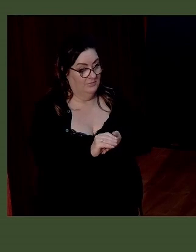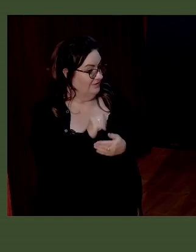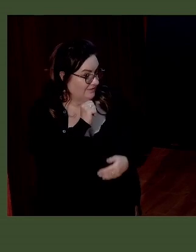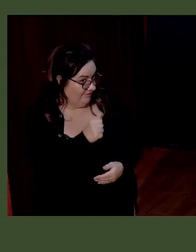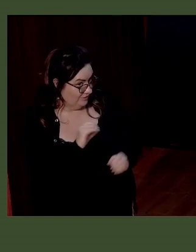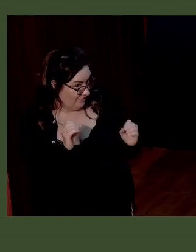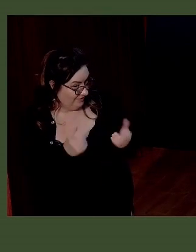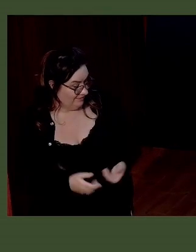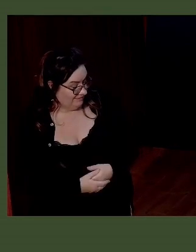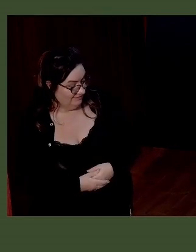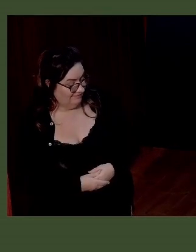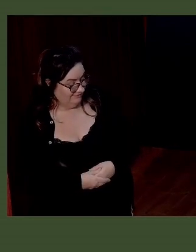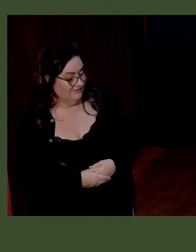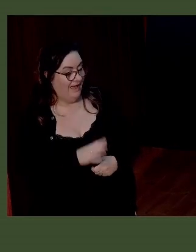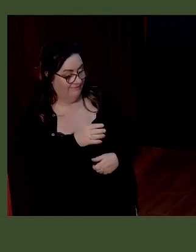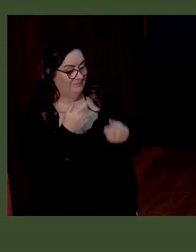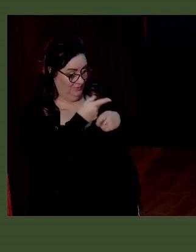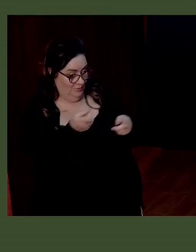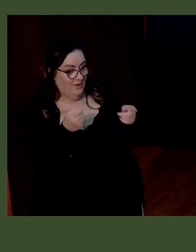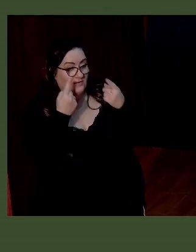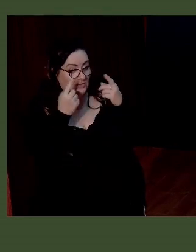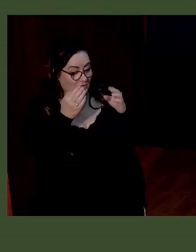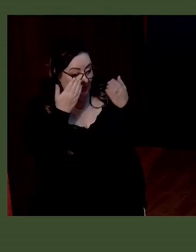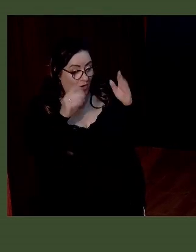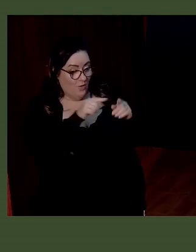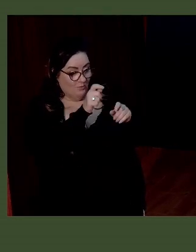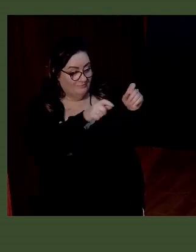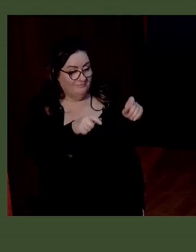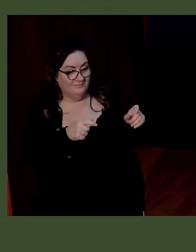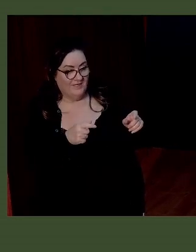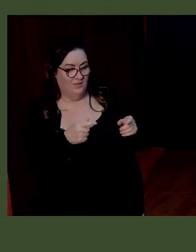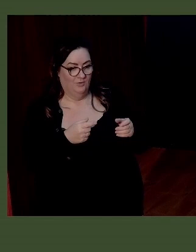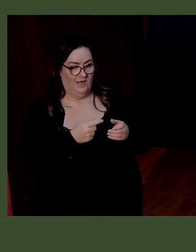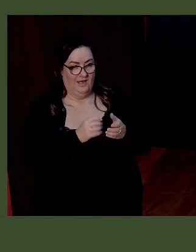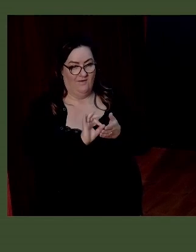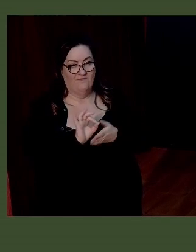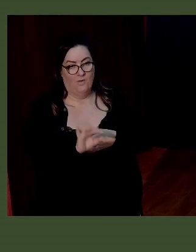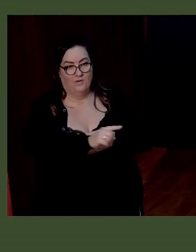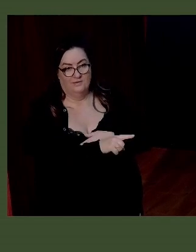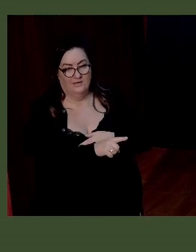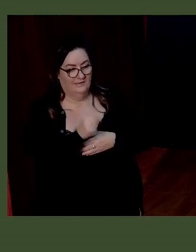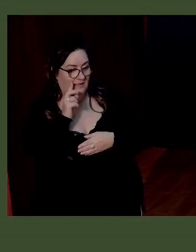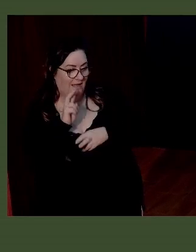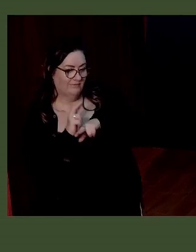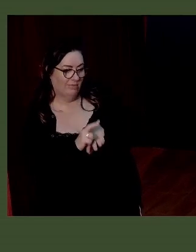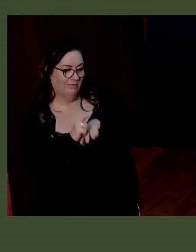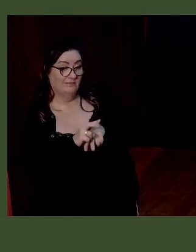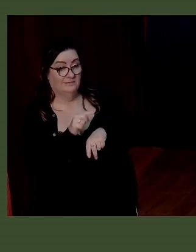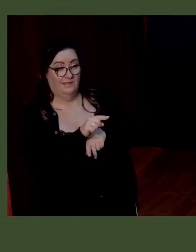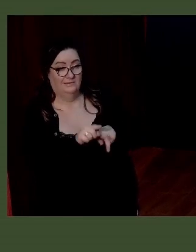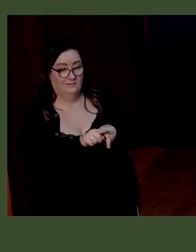for nothing. You're going to have to show that you can afford this, and this is going to have to be policed and